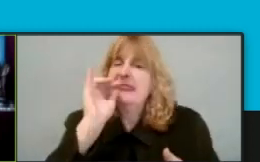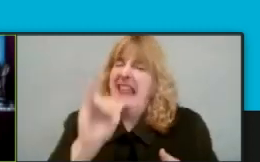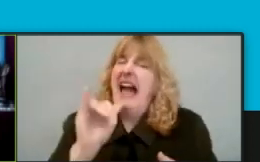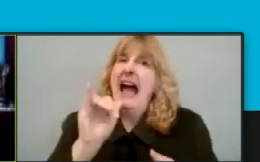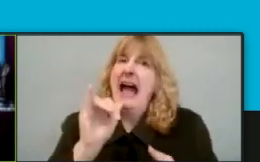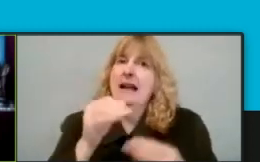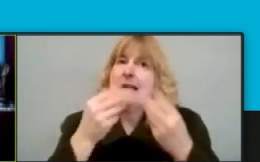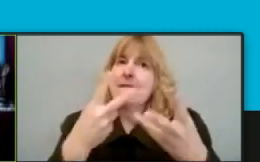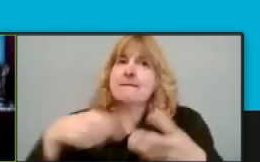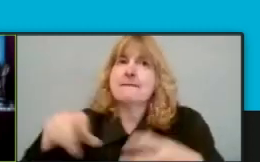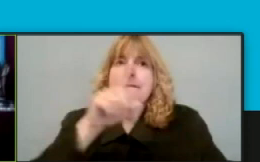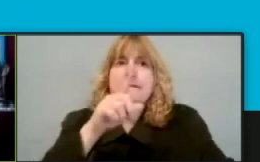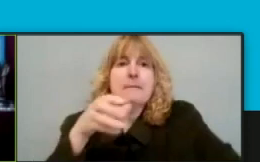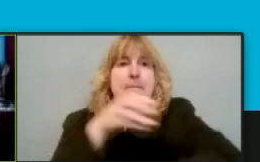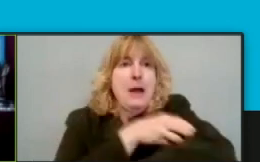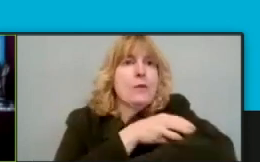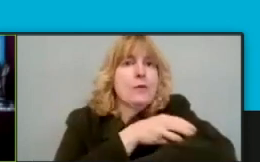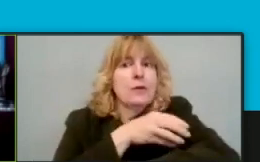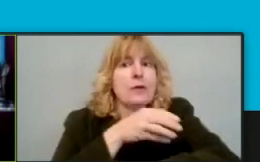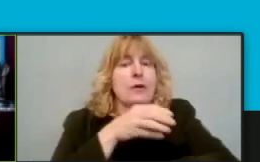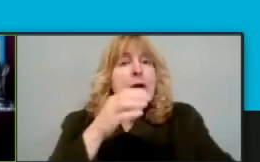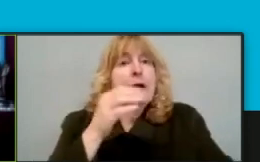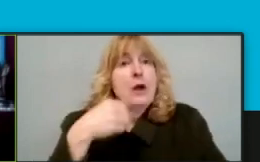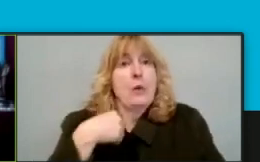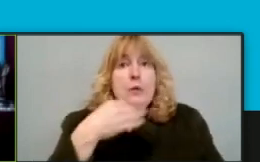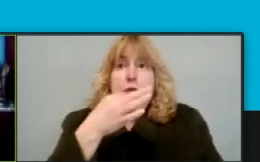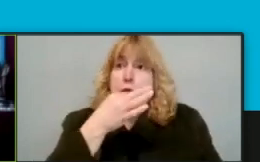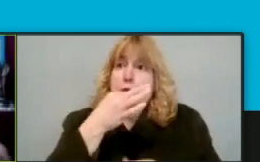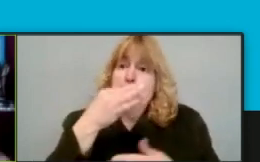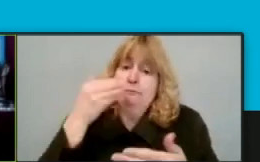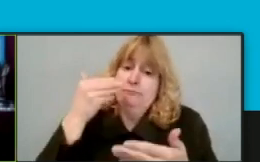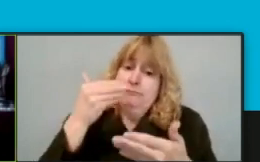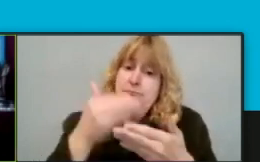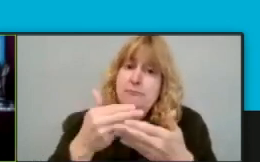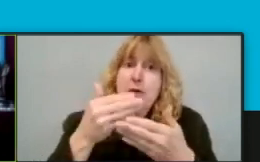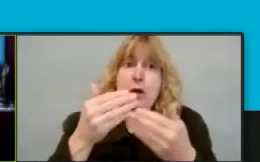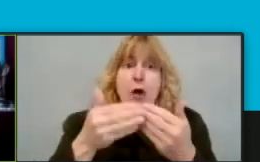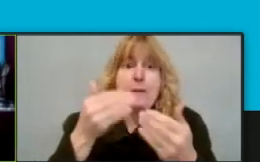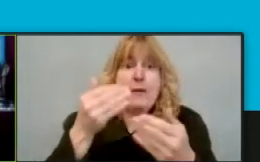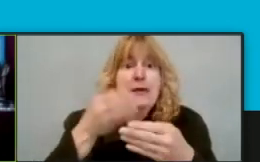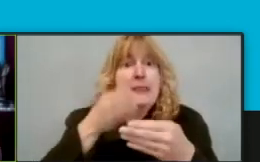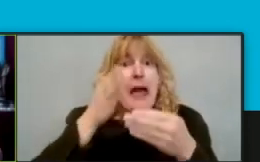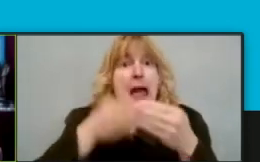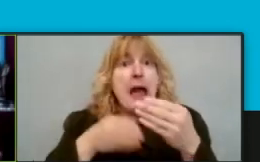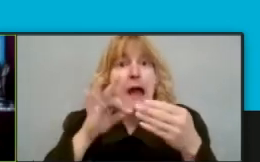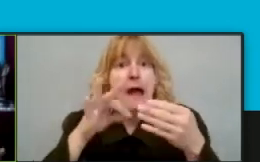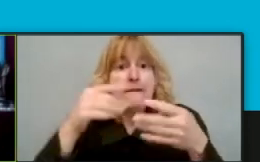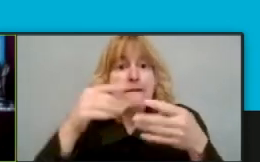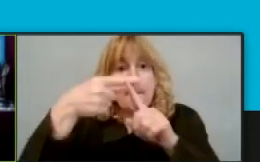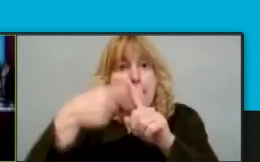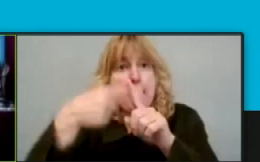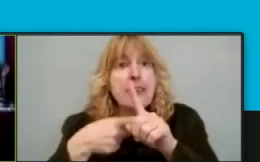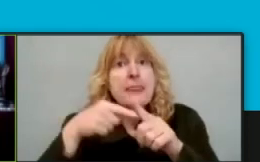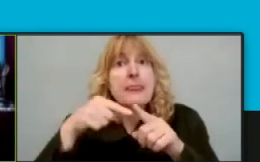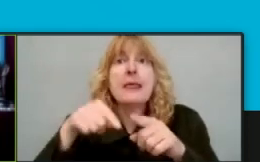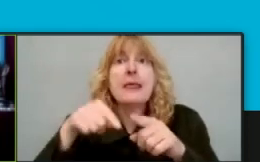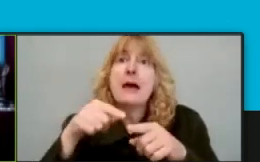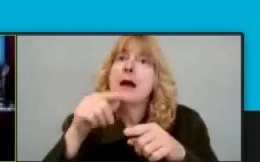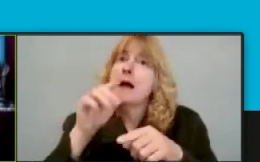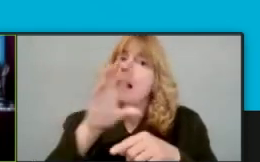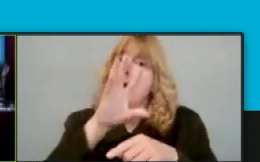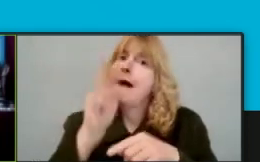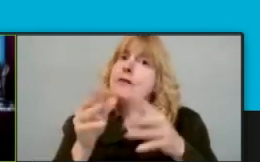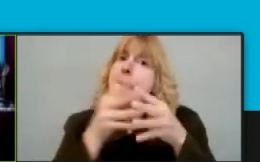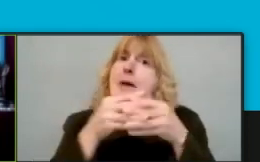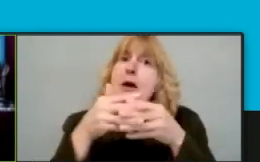are almost at the end of another month of African-American history. And many of us recognize that, unfortunately, we still